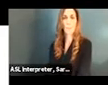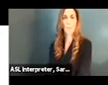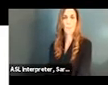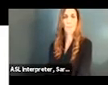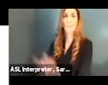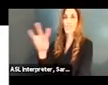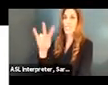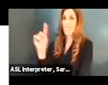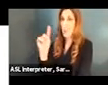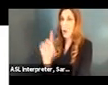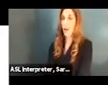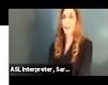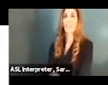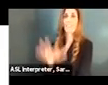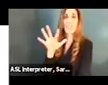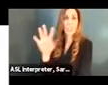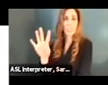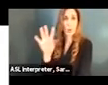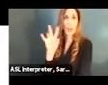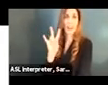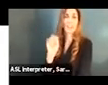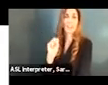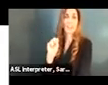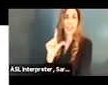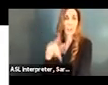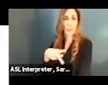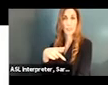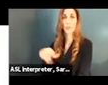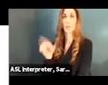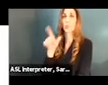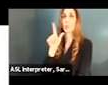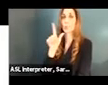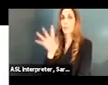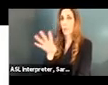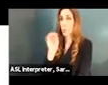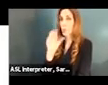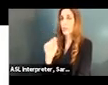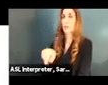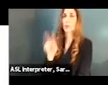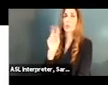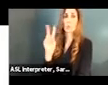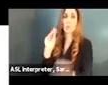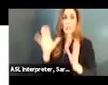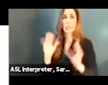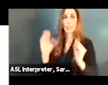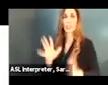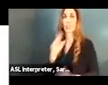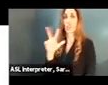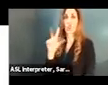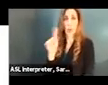71 special instructors, 54 SLPs, 34 OTs, 26 PTs, 2 teacher and educators, and 31